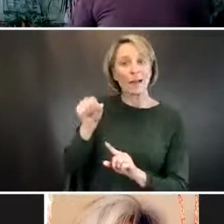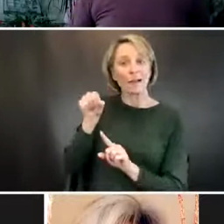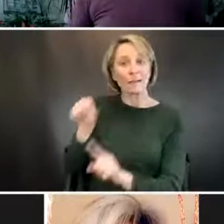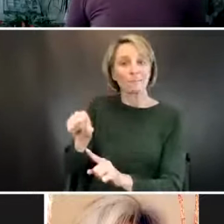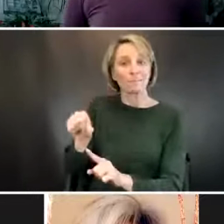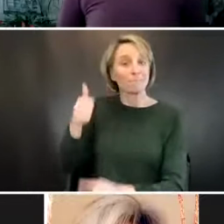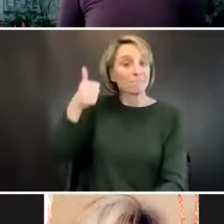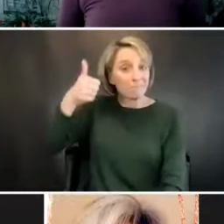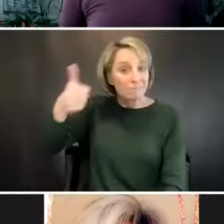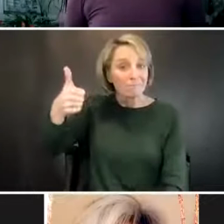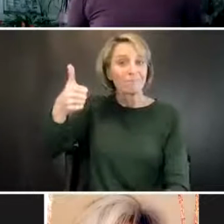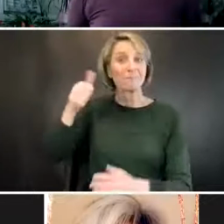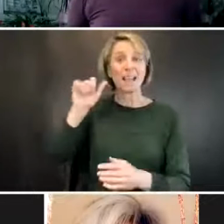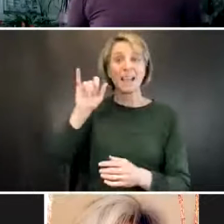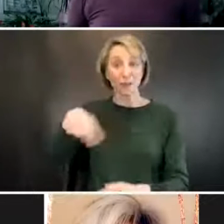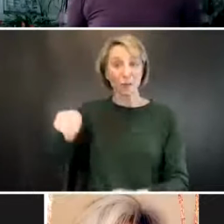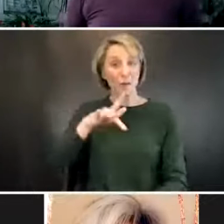or just a